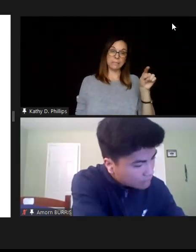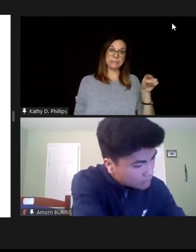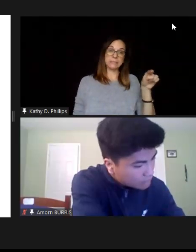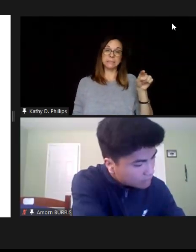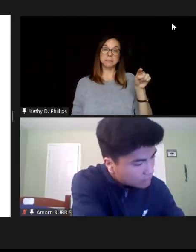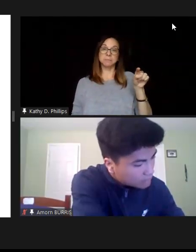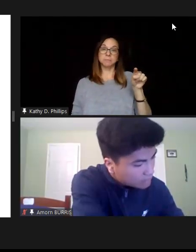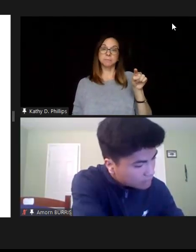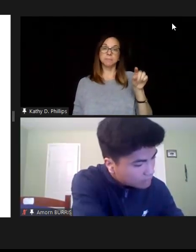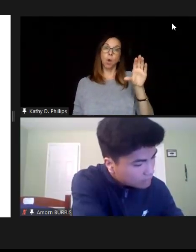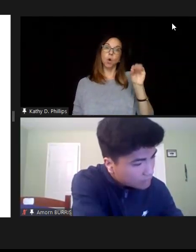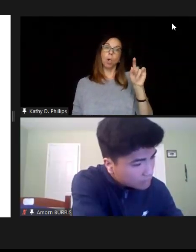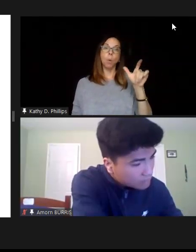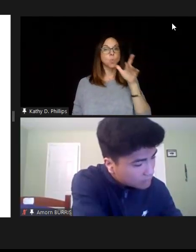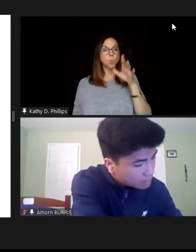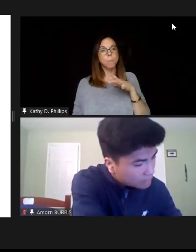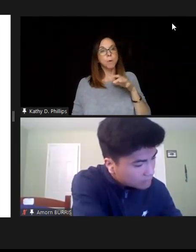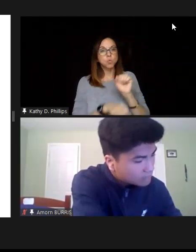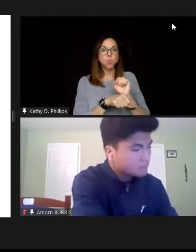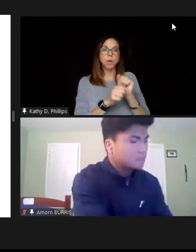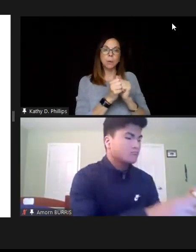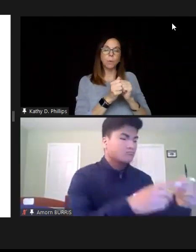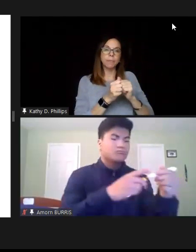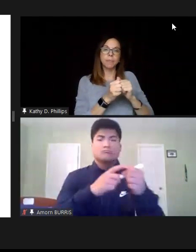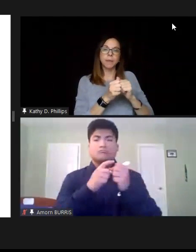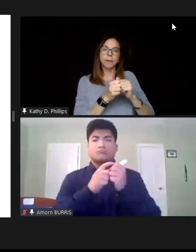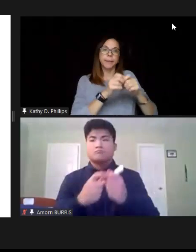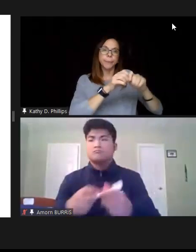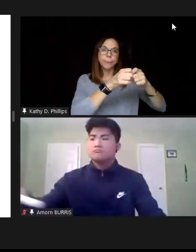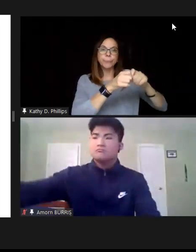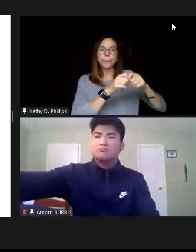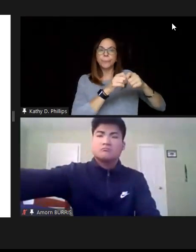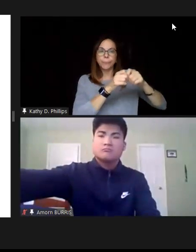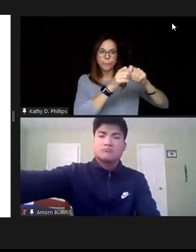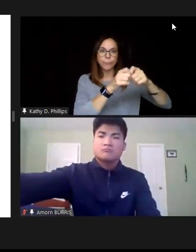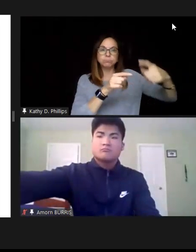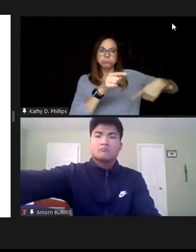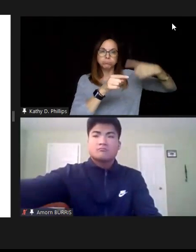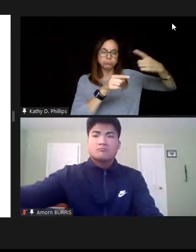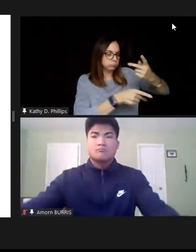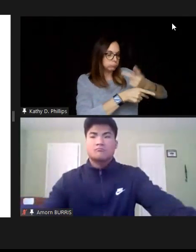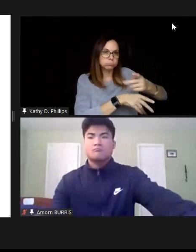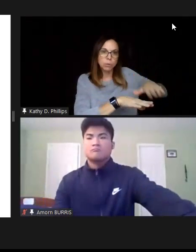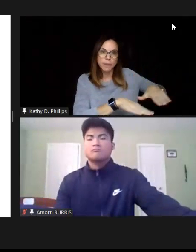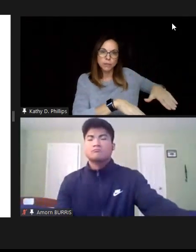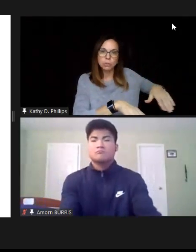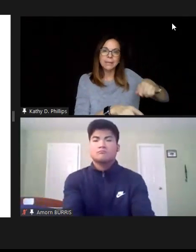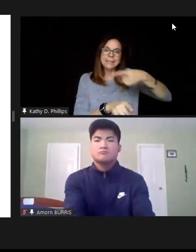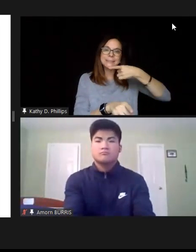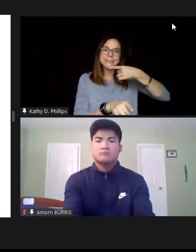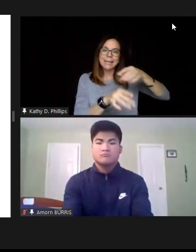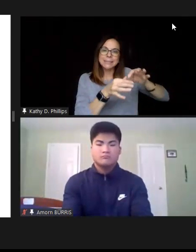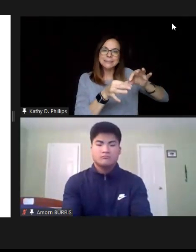an image of a colonial woman working with a spinning wheel, right, taking care of a young child here. And the source tells